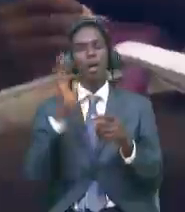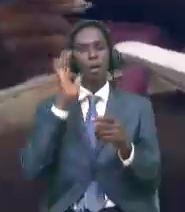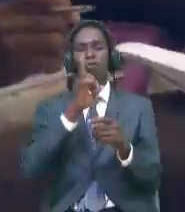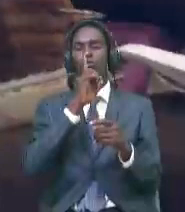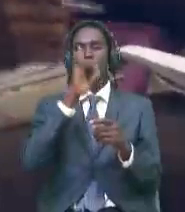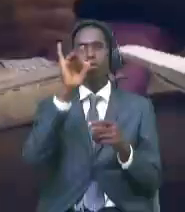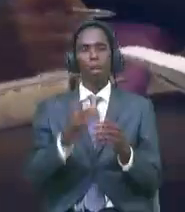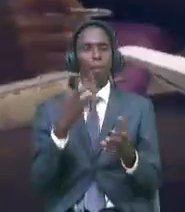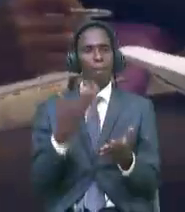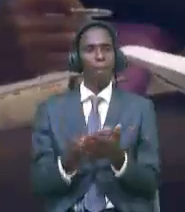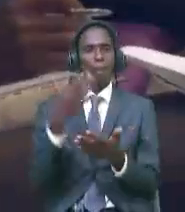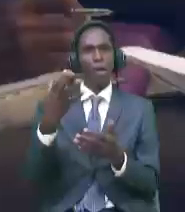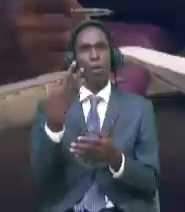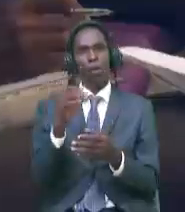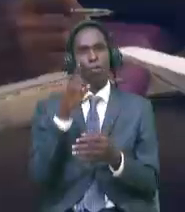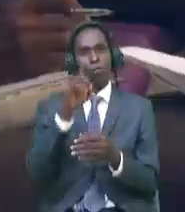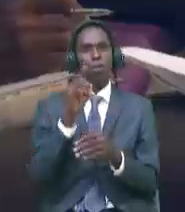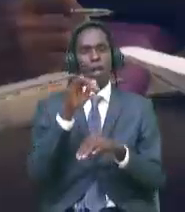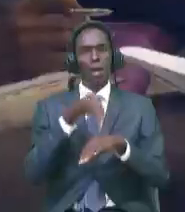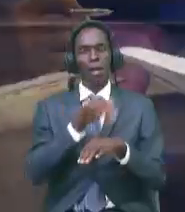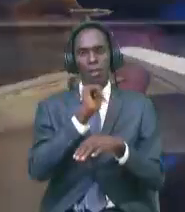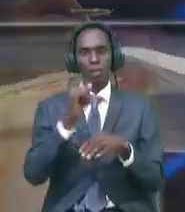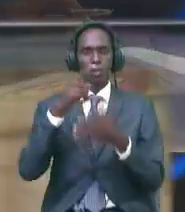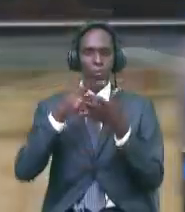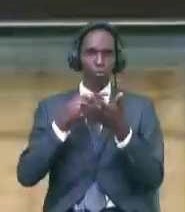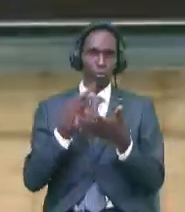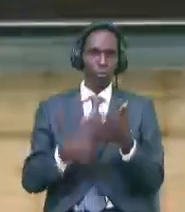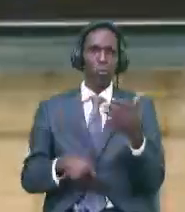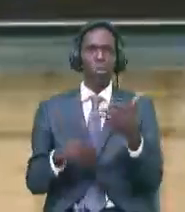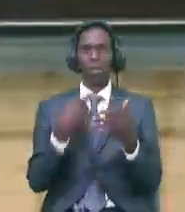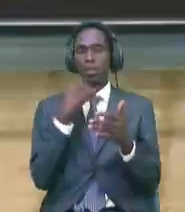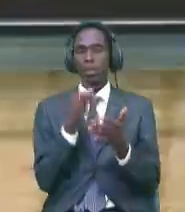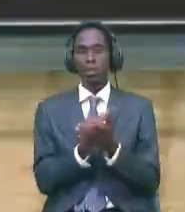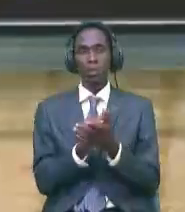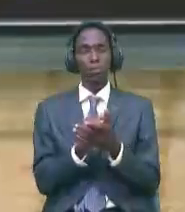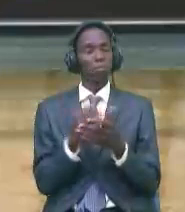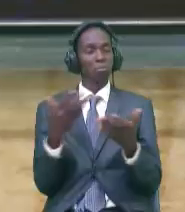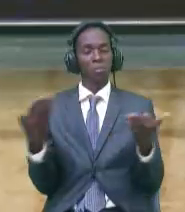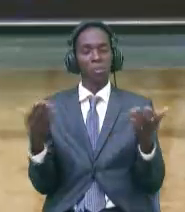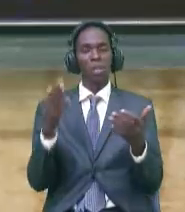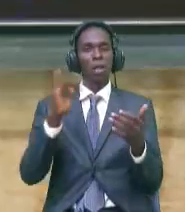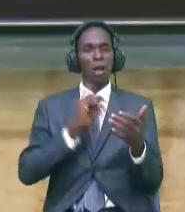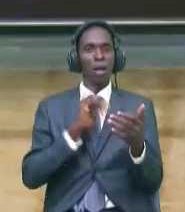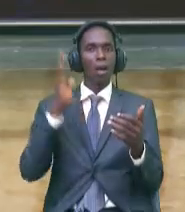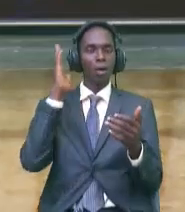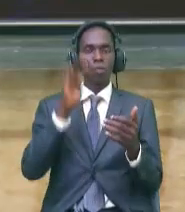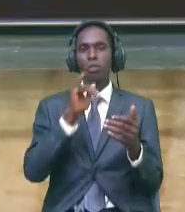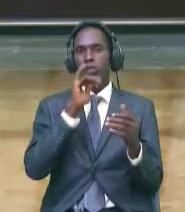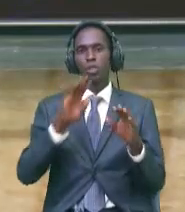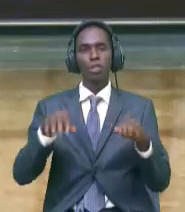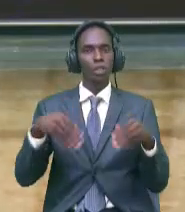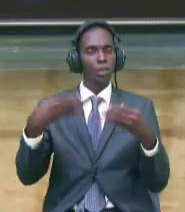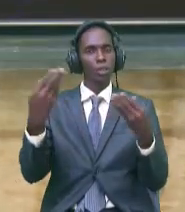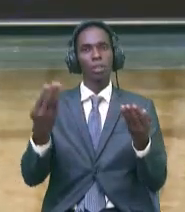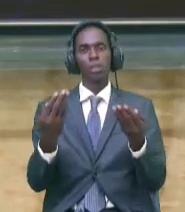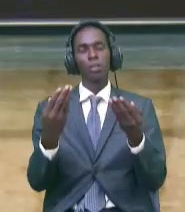thee at a price. Look at this, neither will I offer burnt offerings unto the